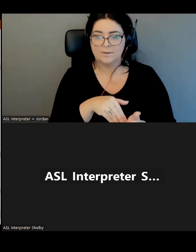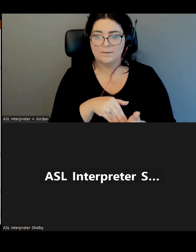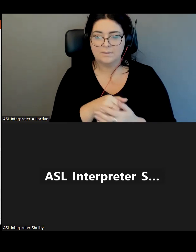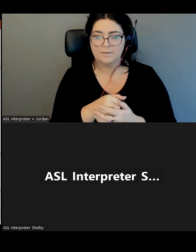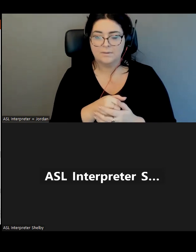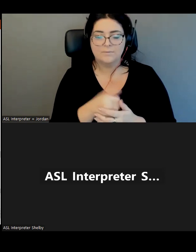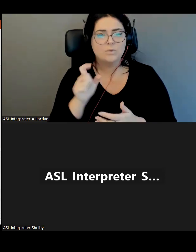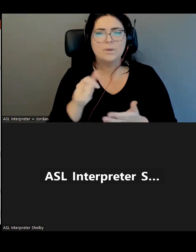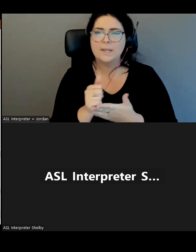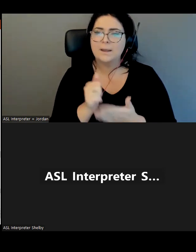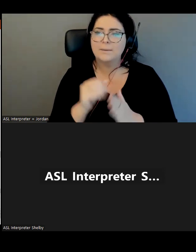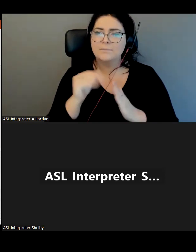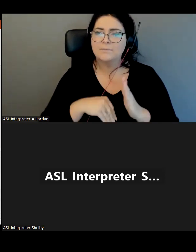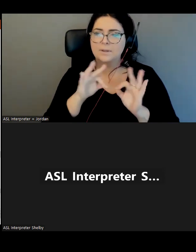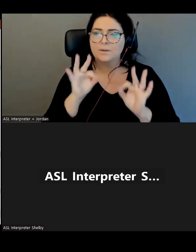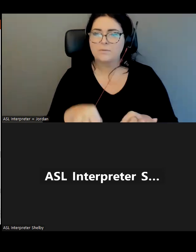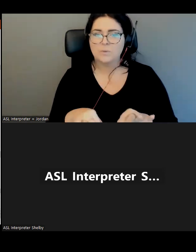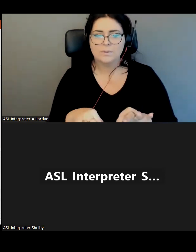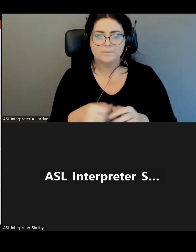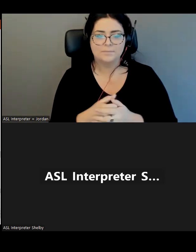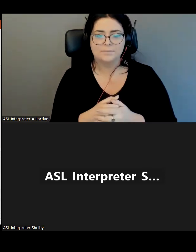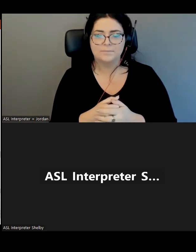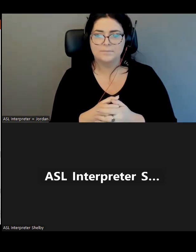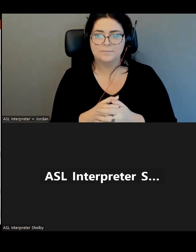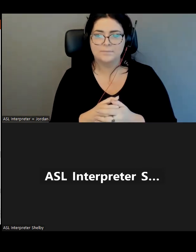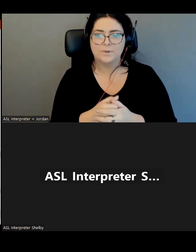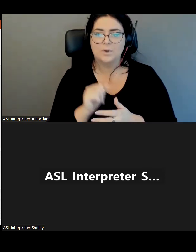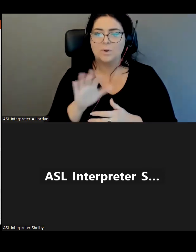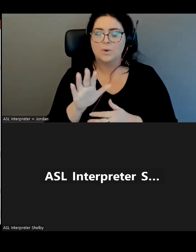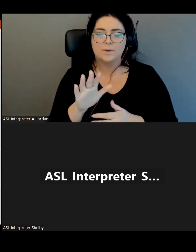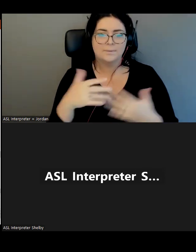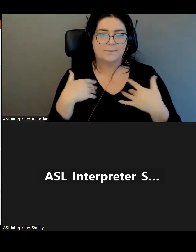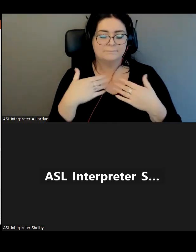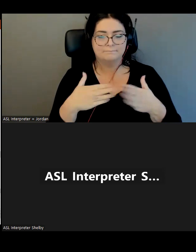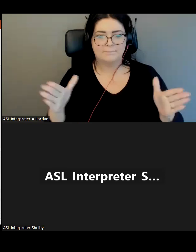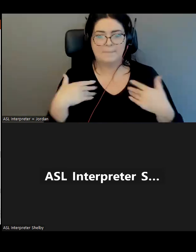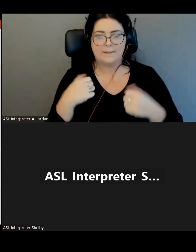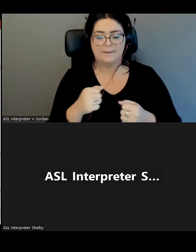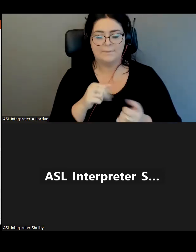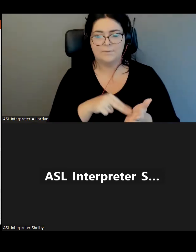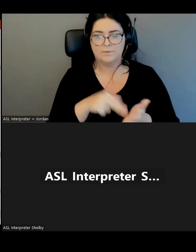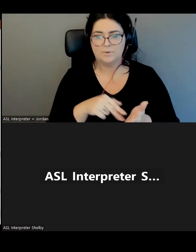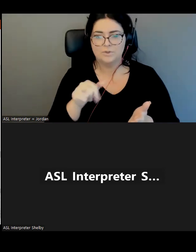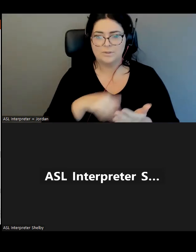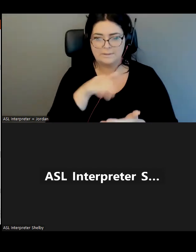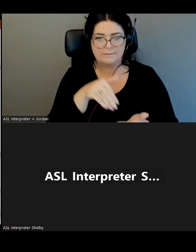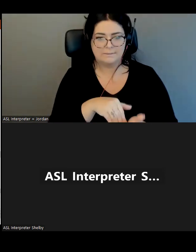out the forms, connect with myself or Kendra or your local public health nurse. So our public health nurses in Central with Newfoundland Health